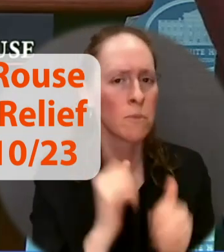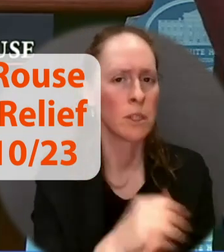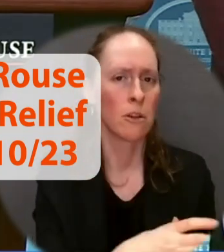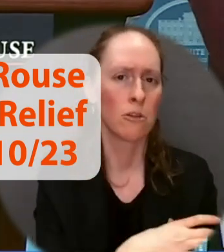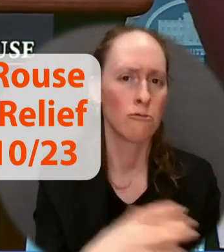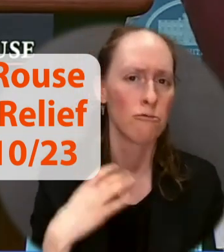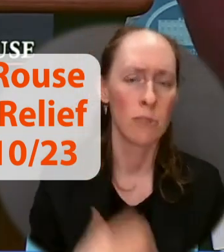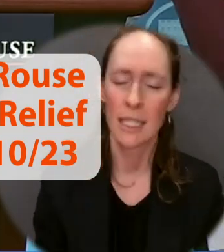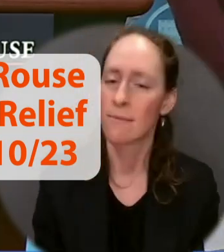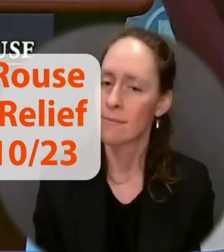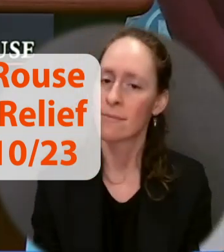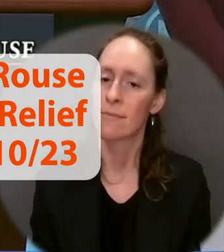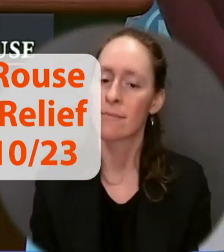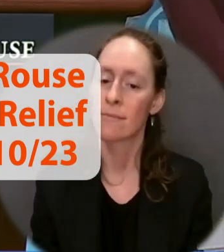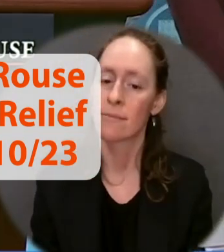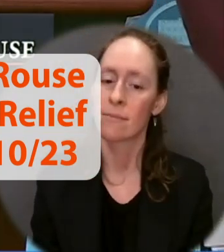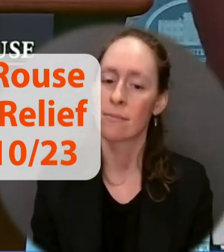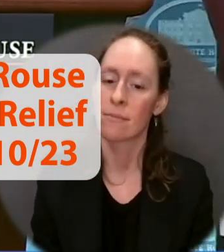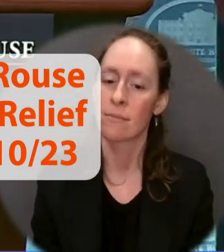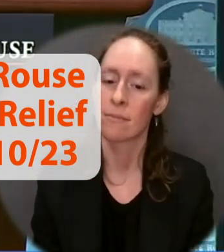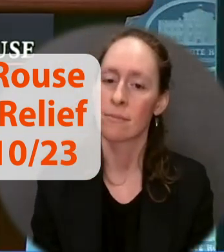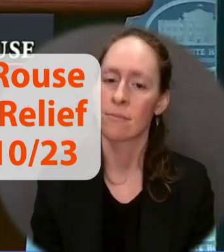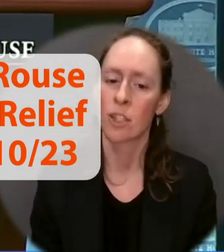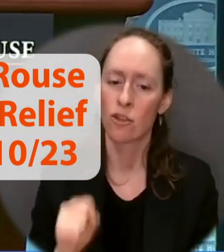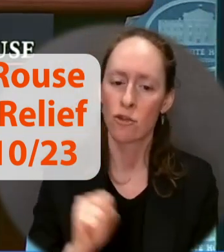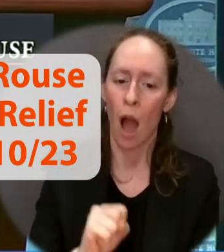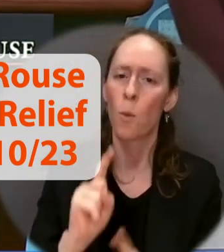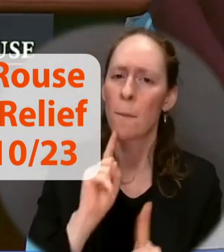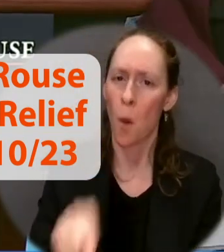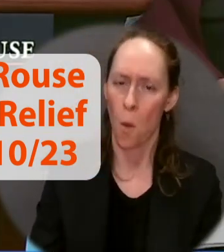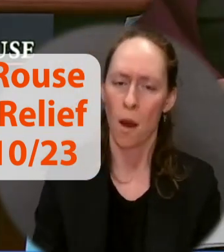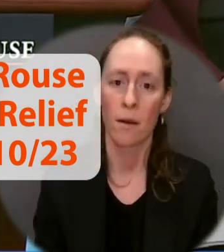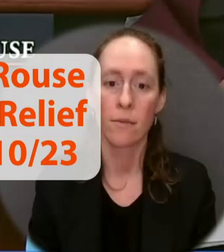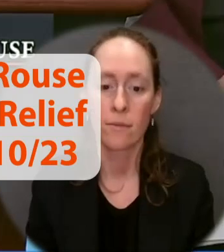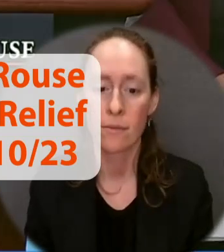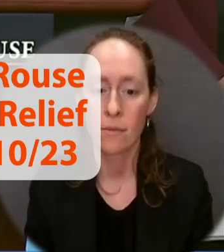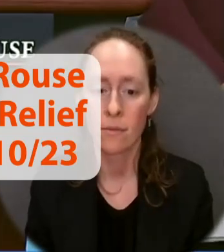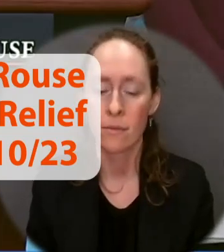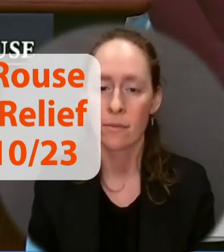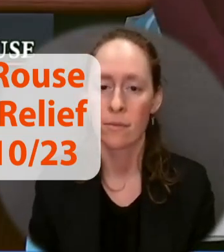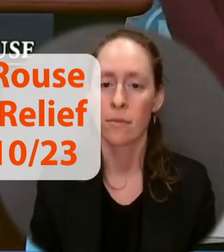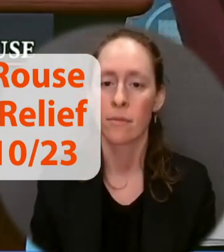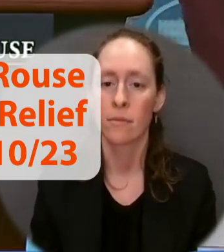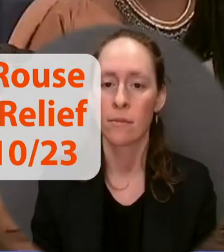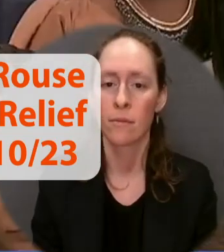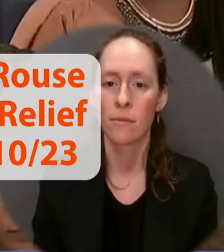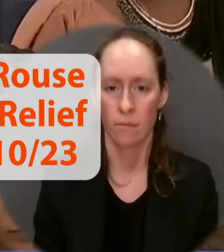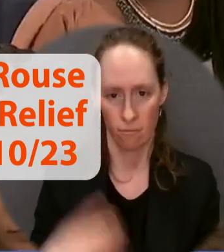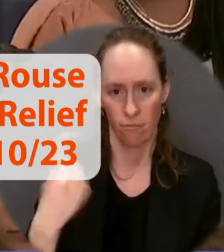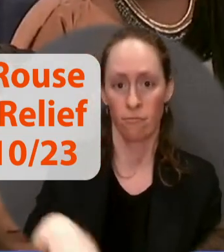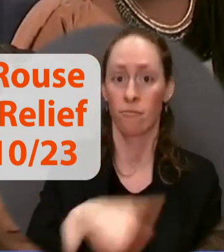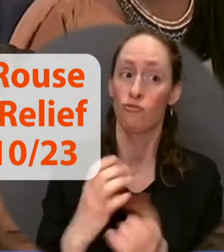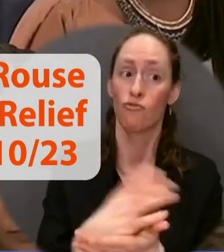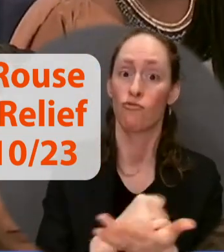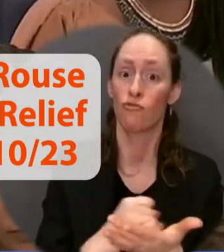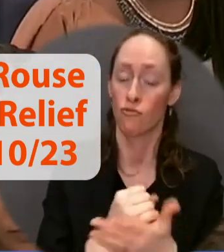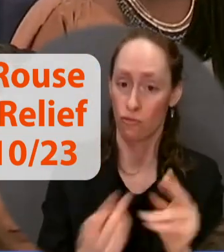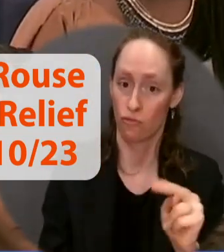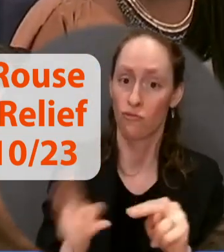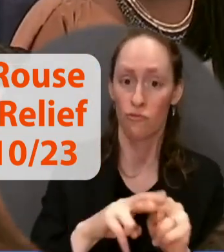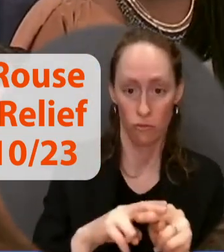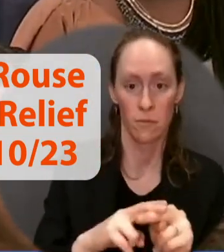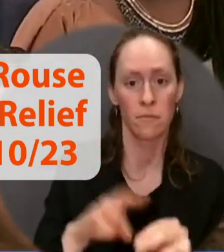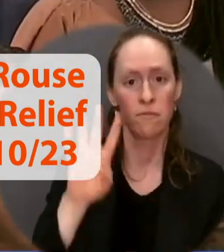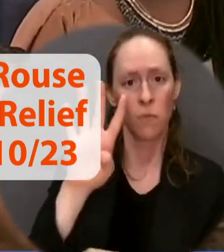So I'm going to ask about the other thing today, the jobs report, if I could. So the average hourly wages in the jobs report is up 4.6%. The